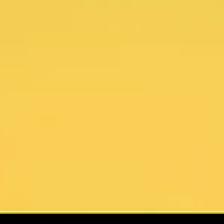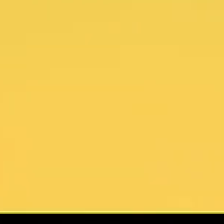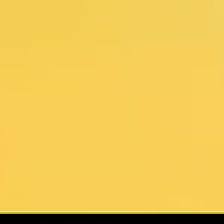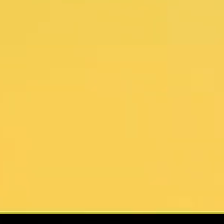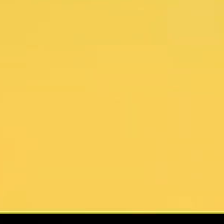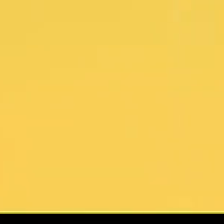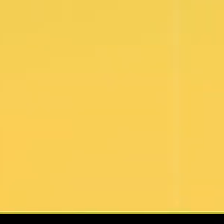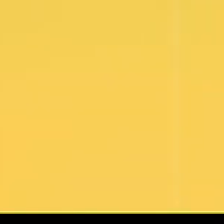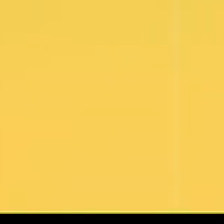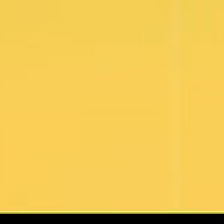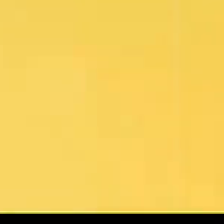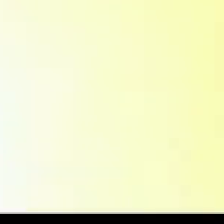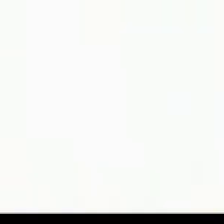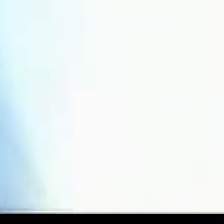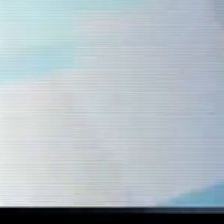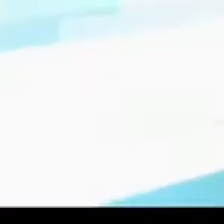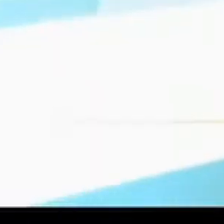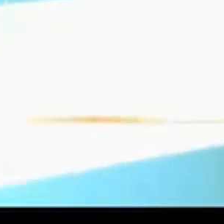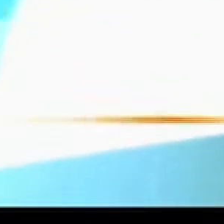in HD.